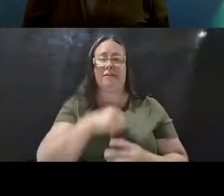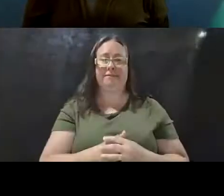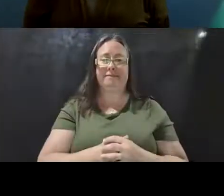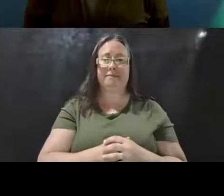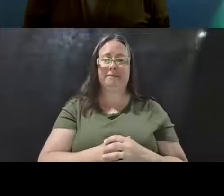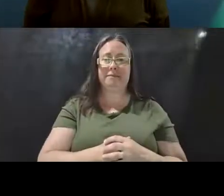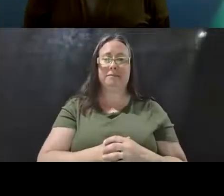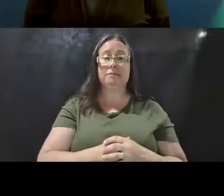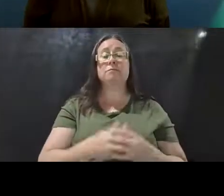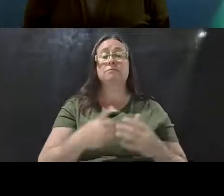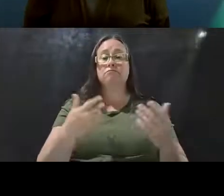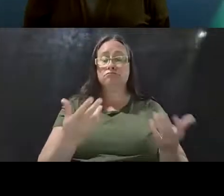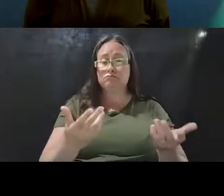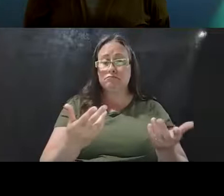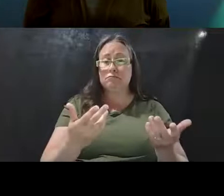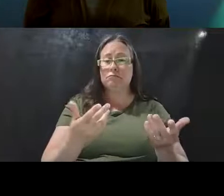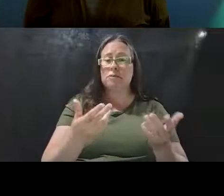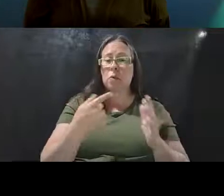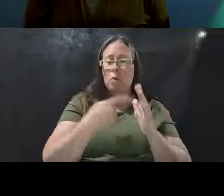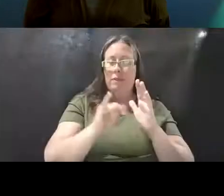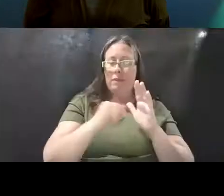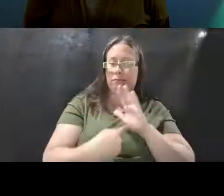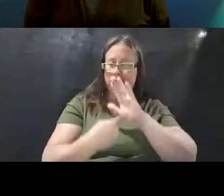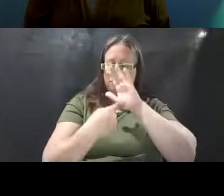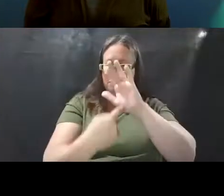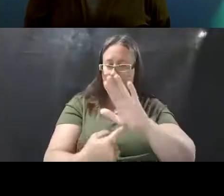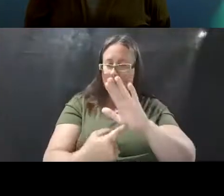So basically, what that says is